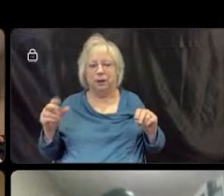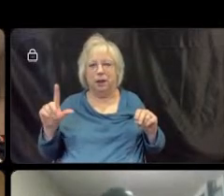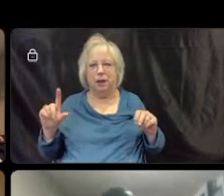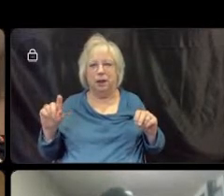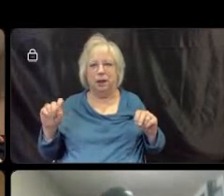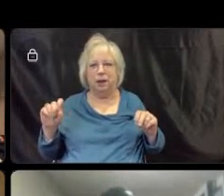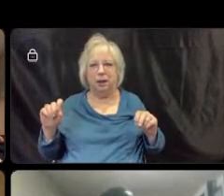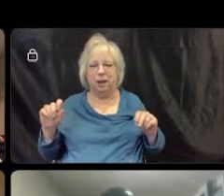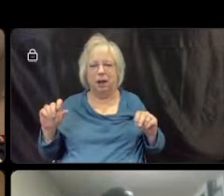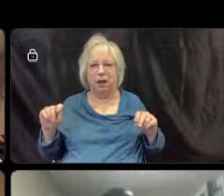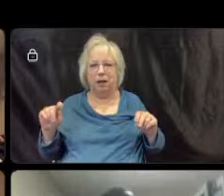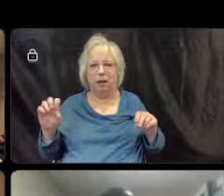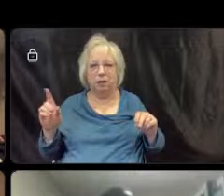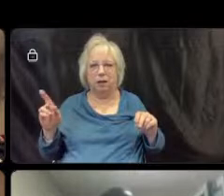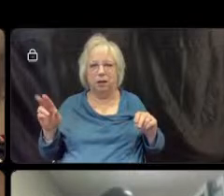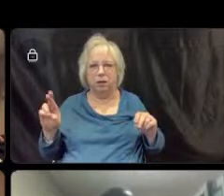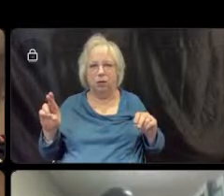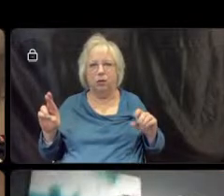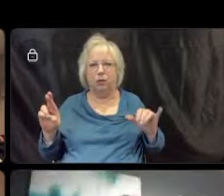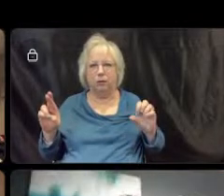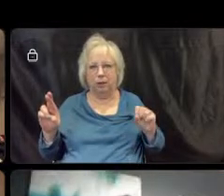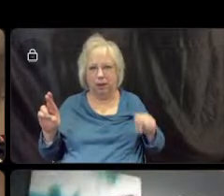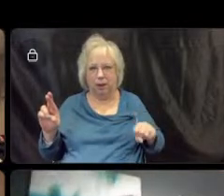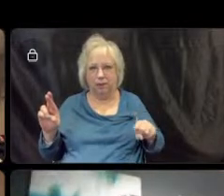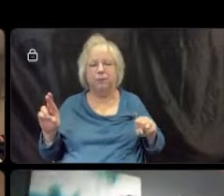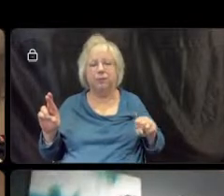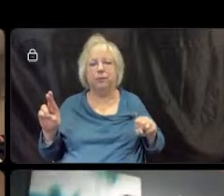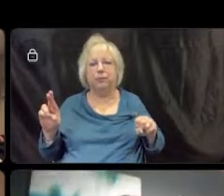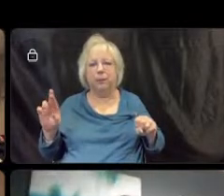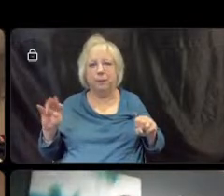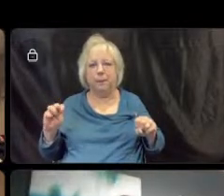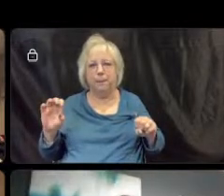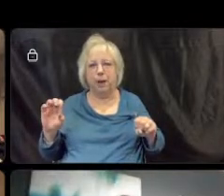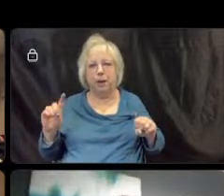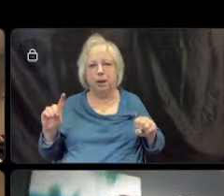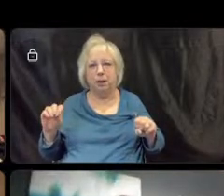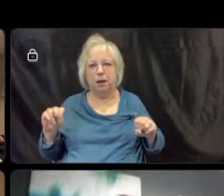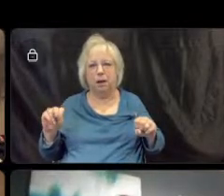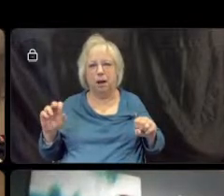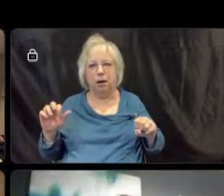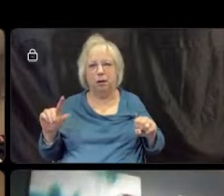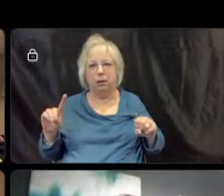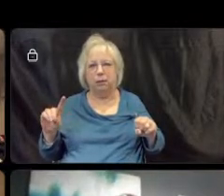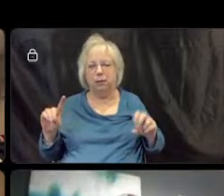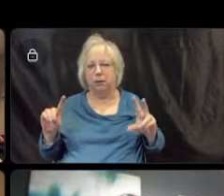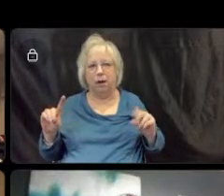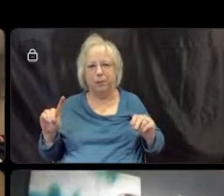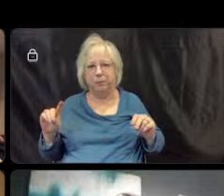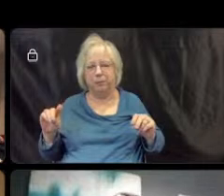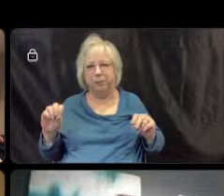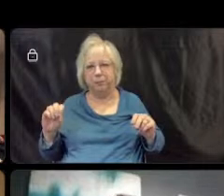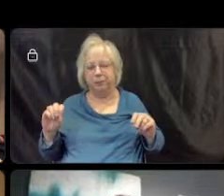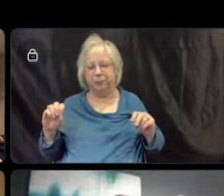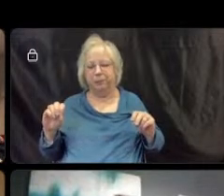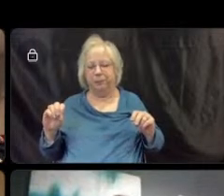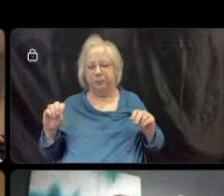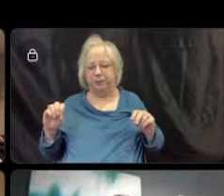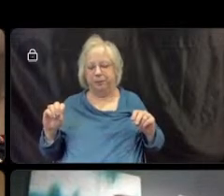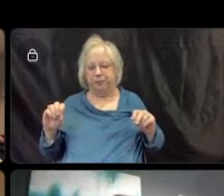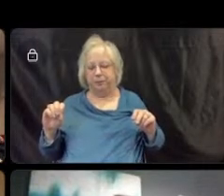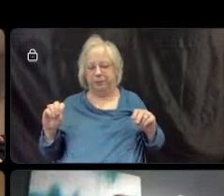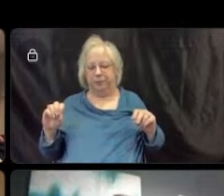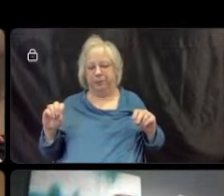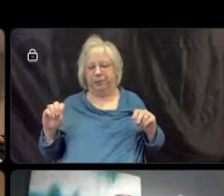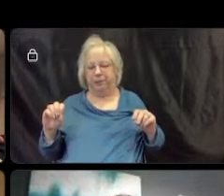Latour. Yeah. McDonald. No.